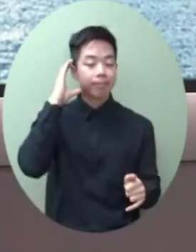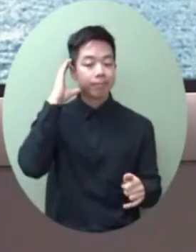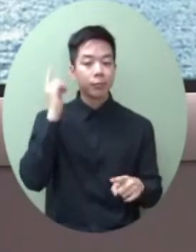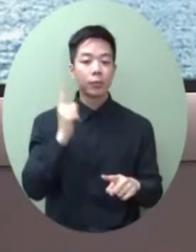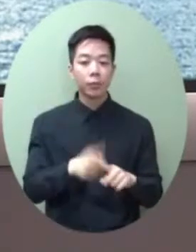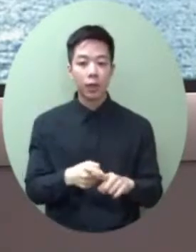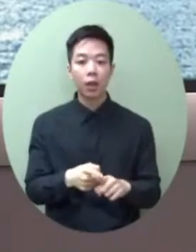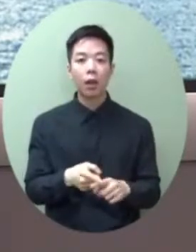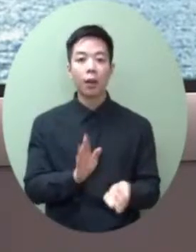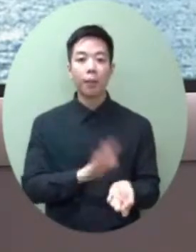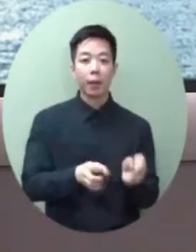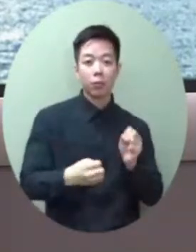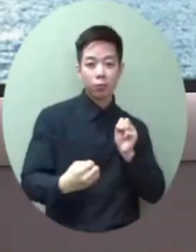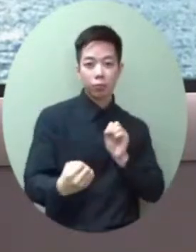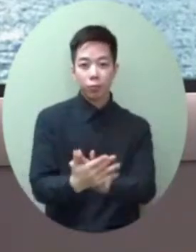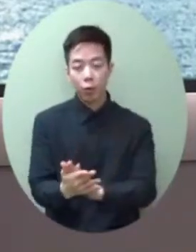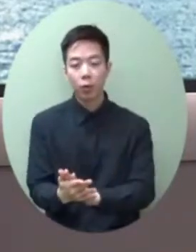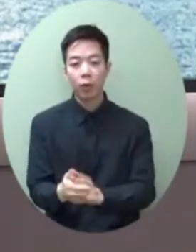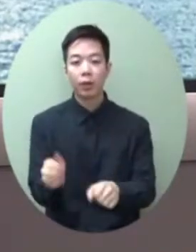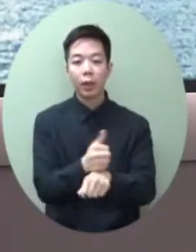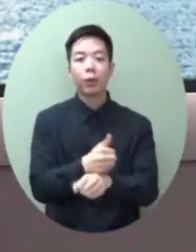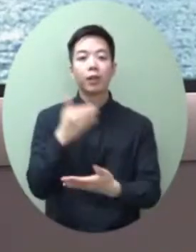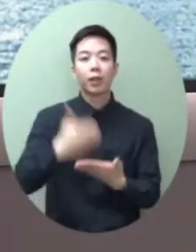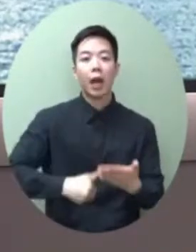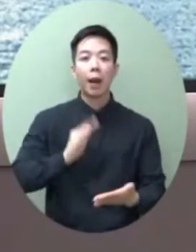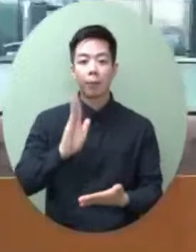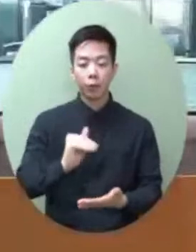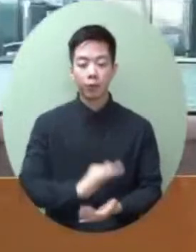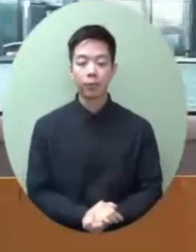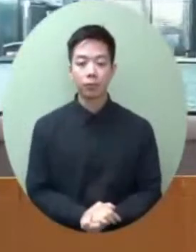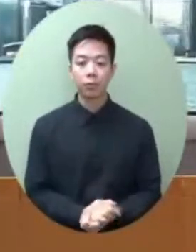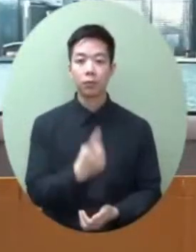with good infection control, we can do a better job.